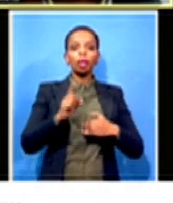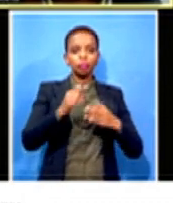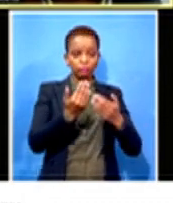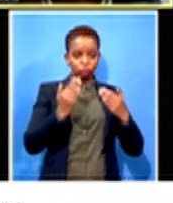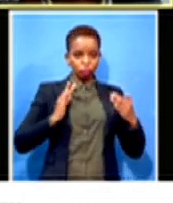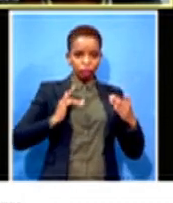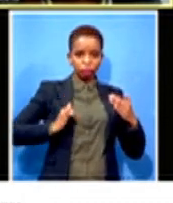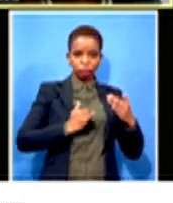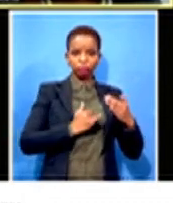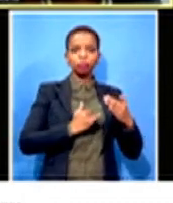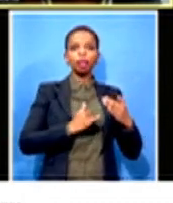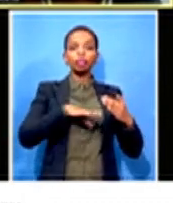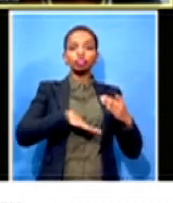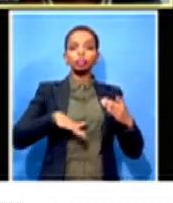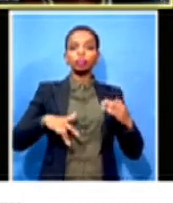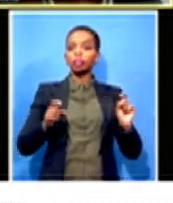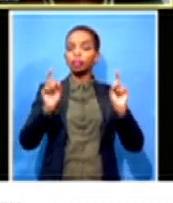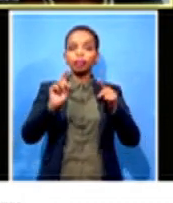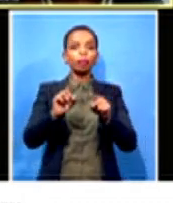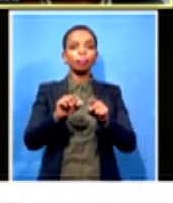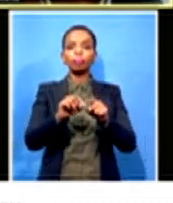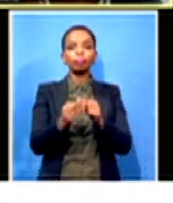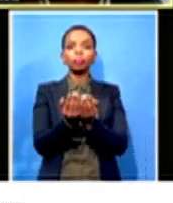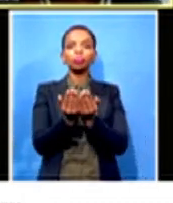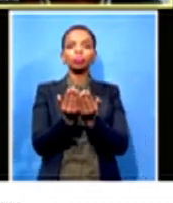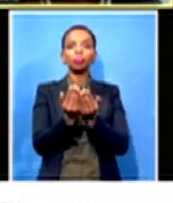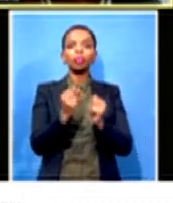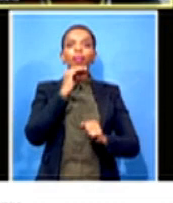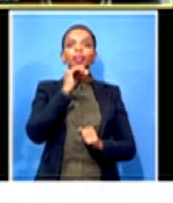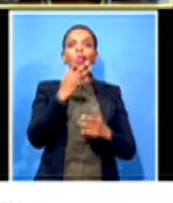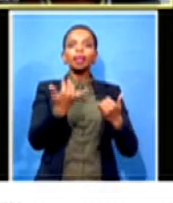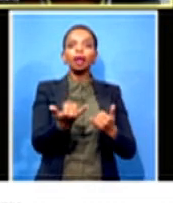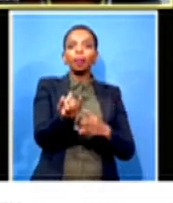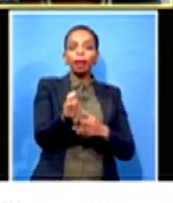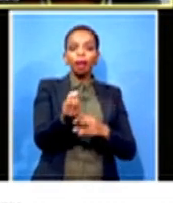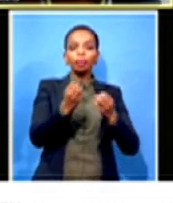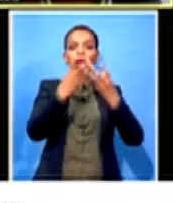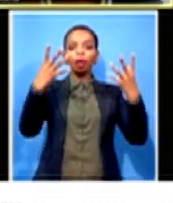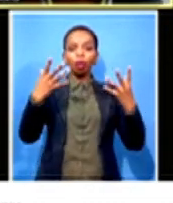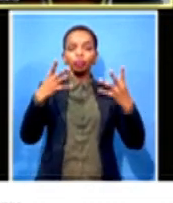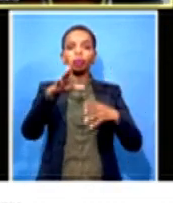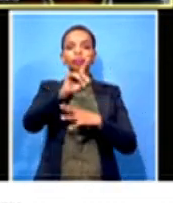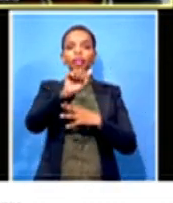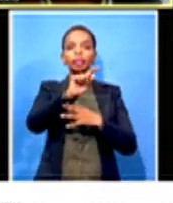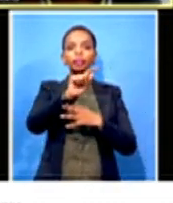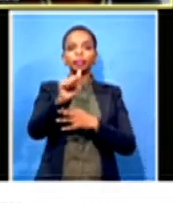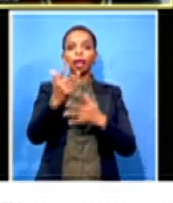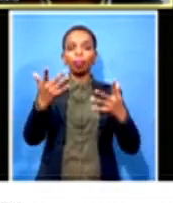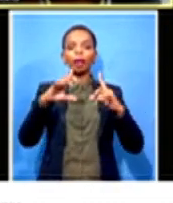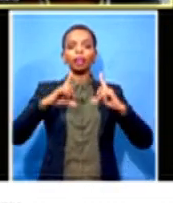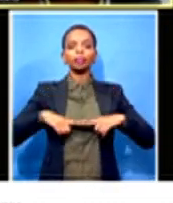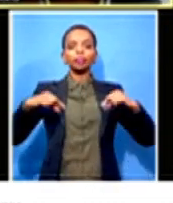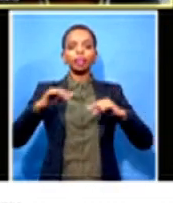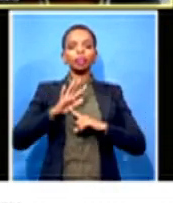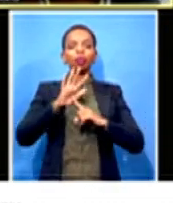And there's been now quite a lot of data with a big study in China showing that a fifth of children, because of social